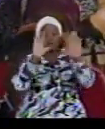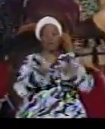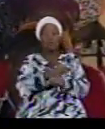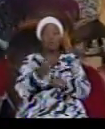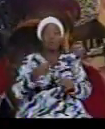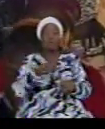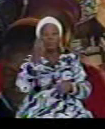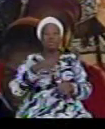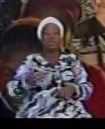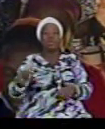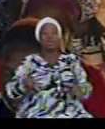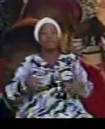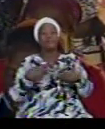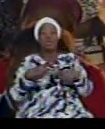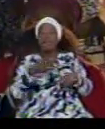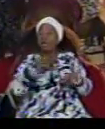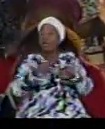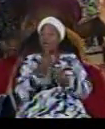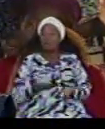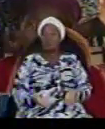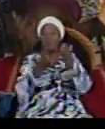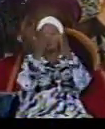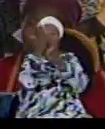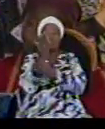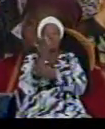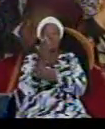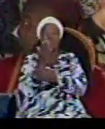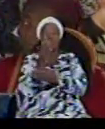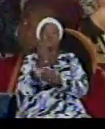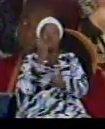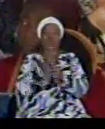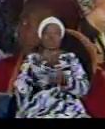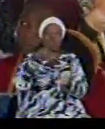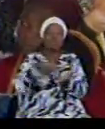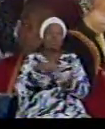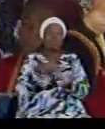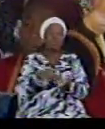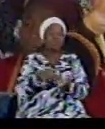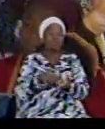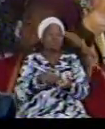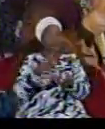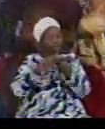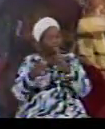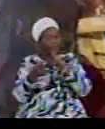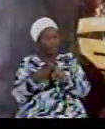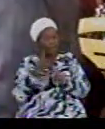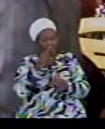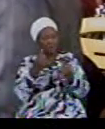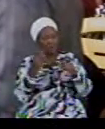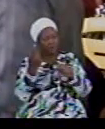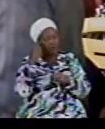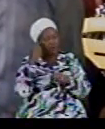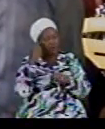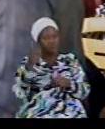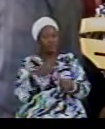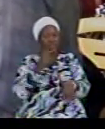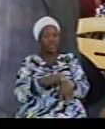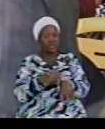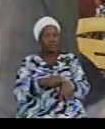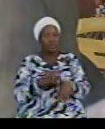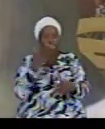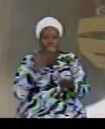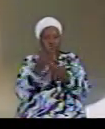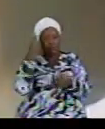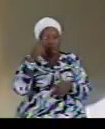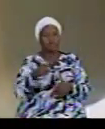eternal life. And as you raise up your hand, please stand up. Friend, you're coming for the first time. Good for